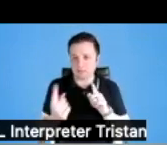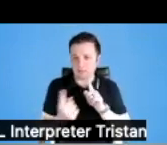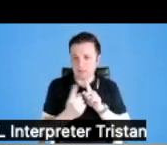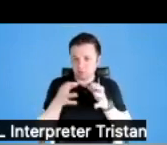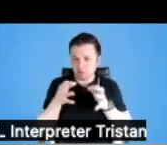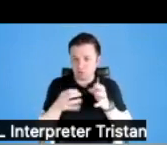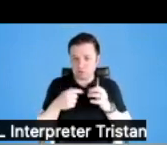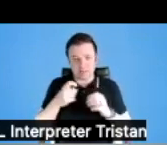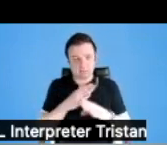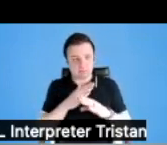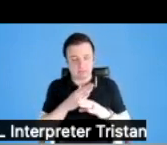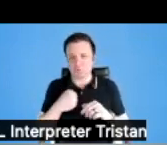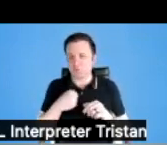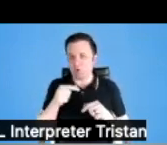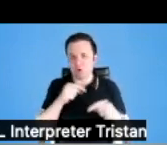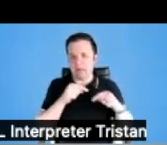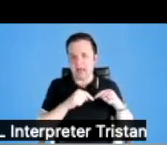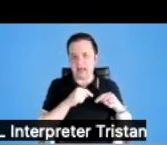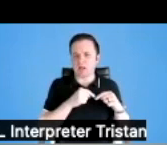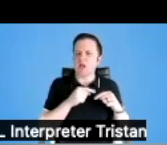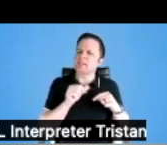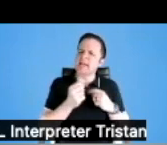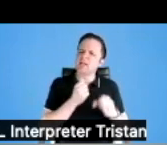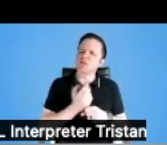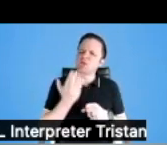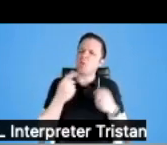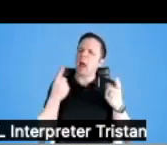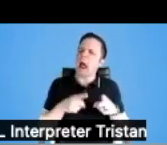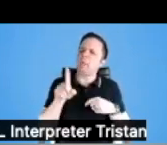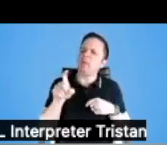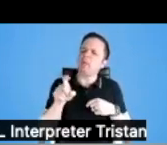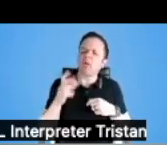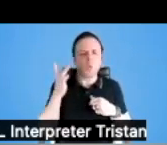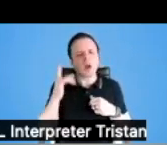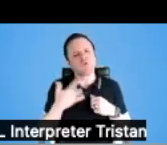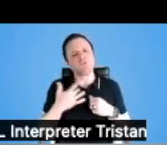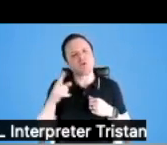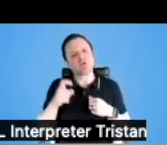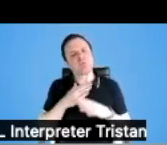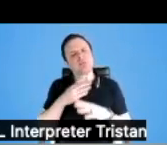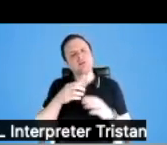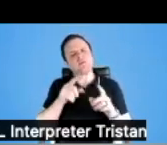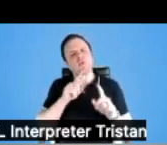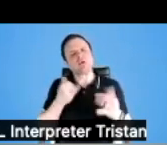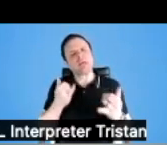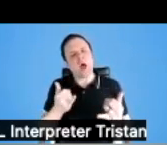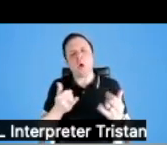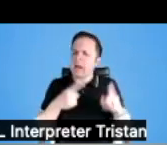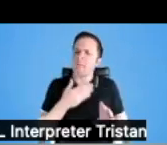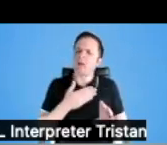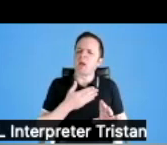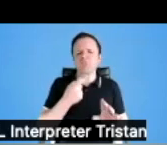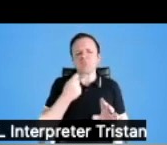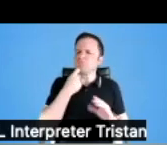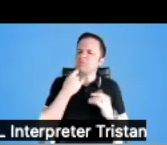a protective order. We don't go back to tell me about 10 years ago. We're like, why do you feel like you need a protective order right now? What's happened in the last